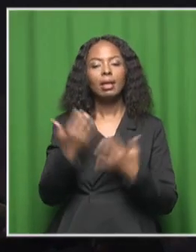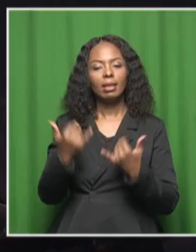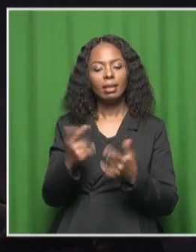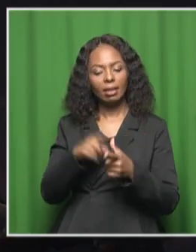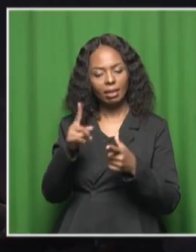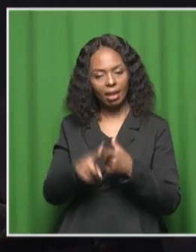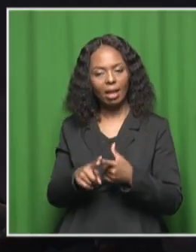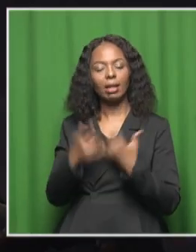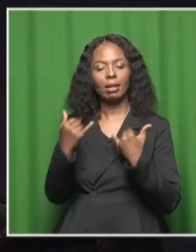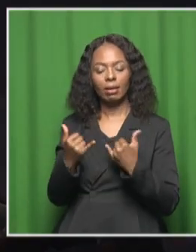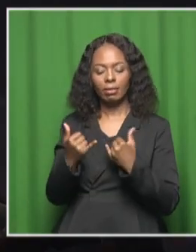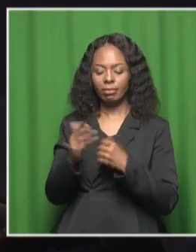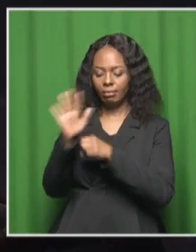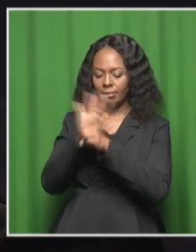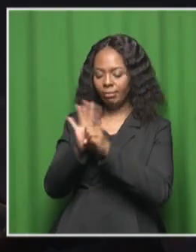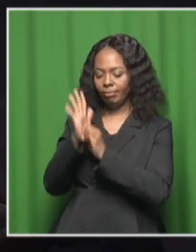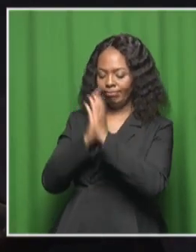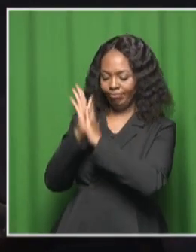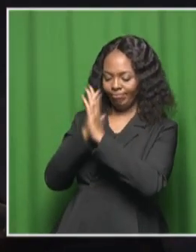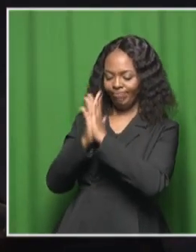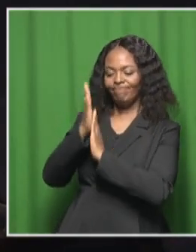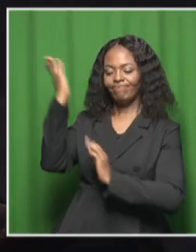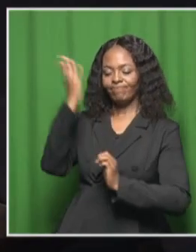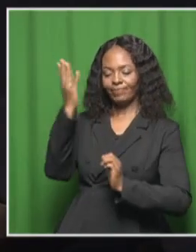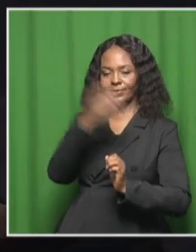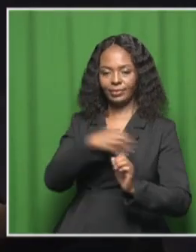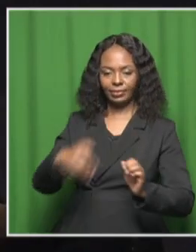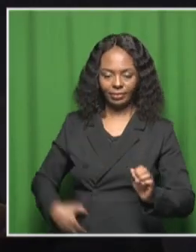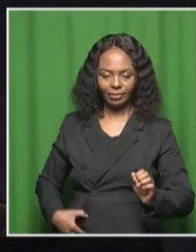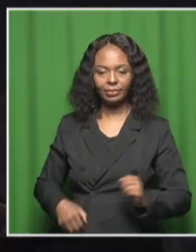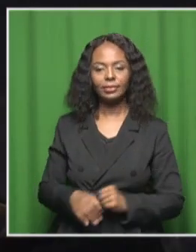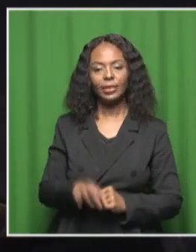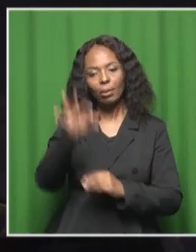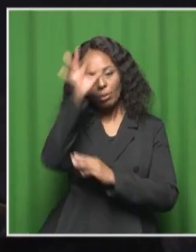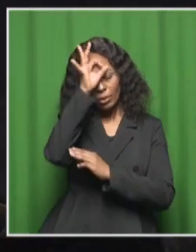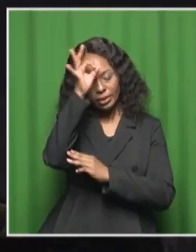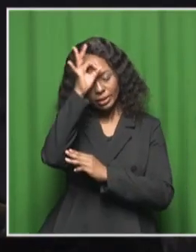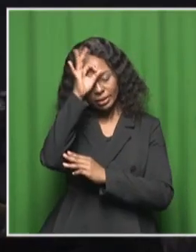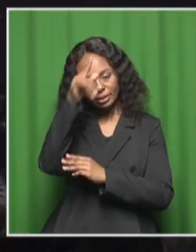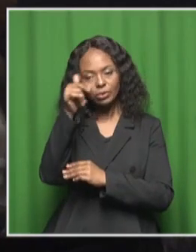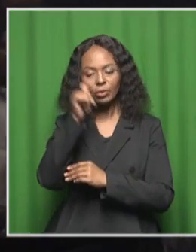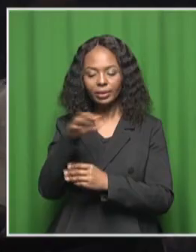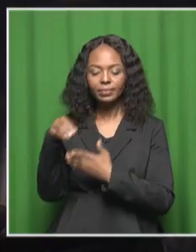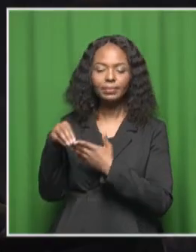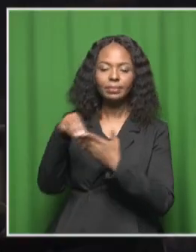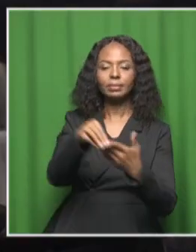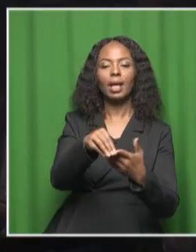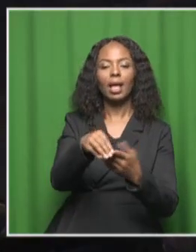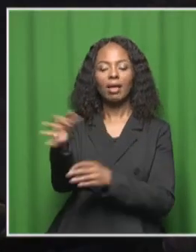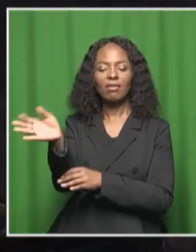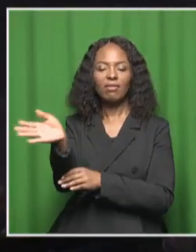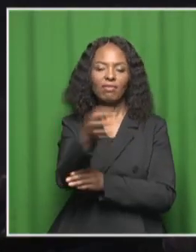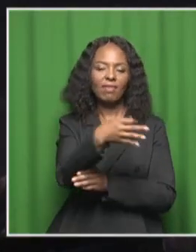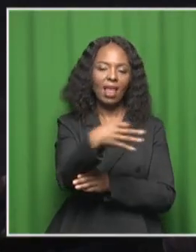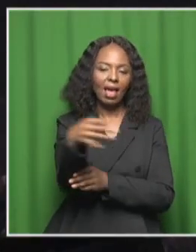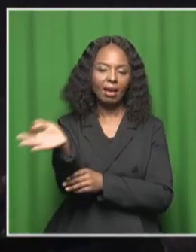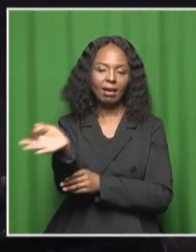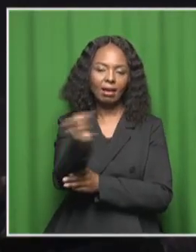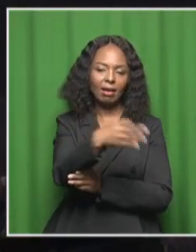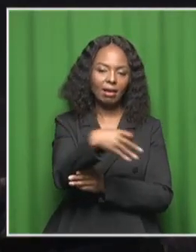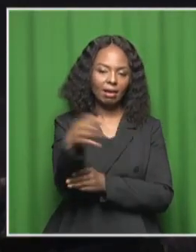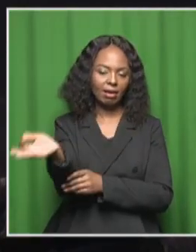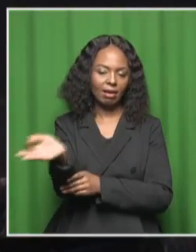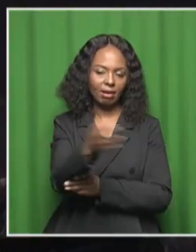that it is in. And you saw when they came in, they came with the ANC flag. Even when he departed his home in